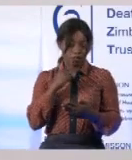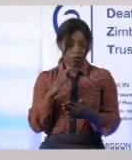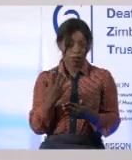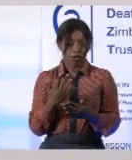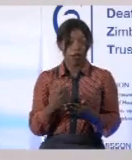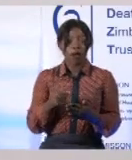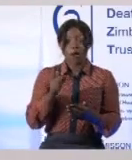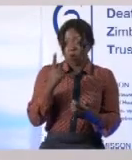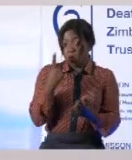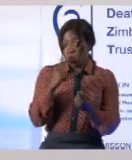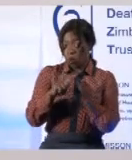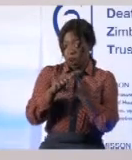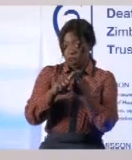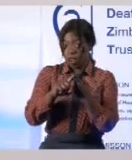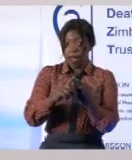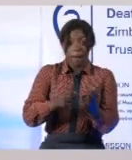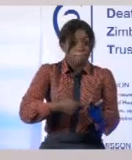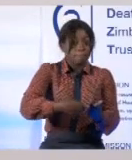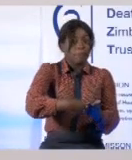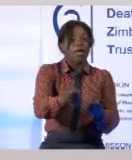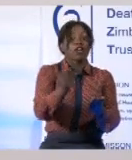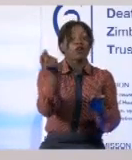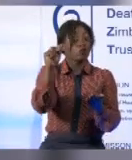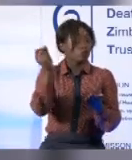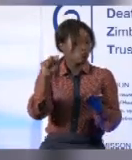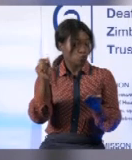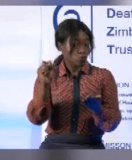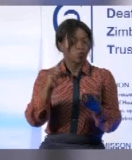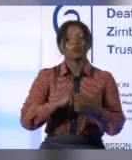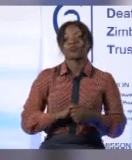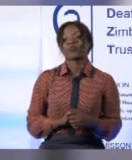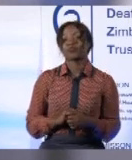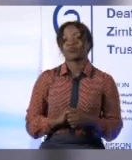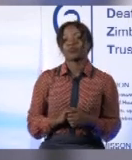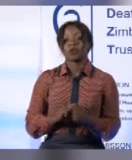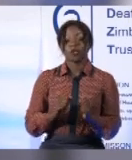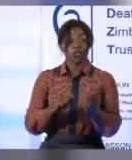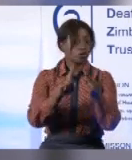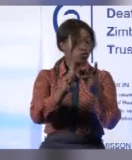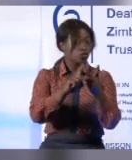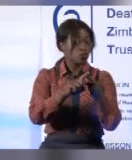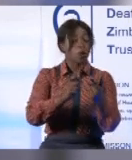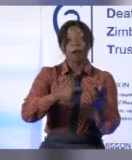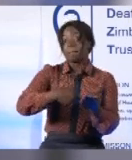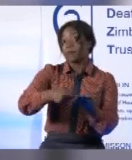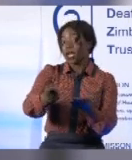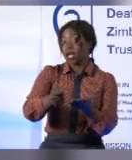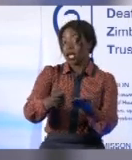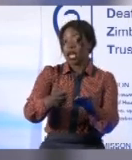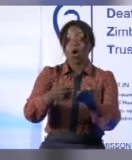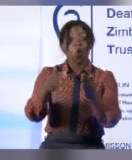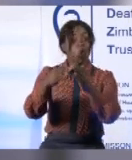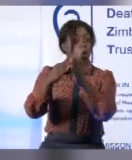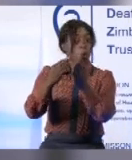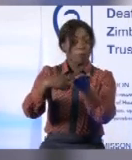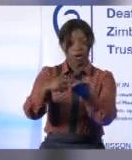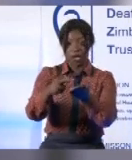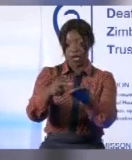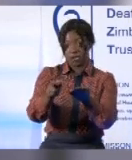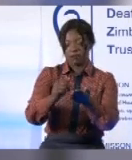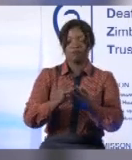fees. Okay, so one for school fees. Mm. And there was the other one who was paying my rentals. One for rent. A little bit of